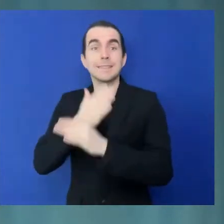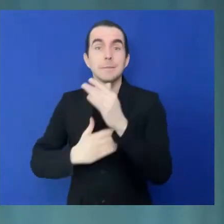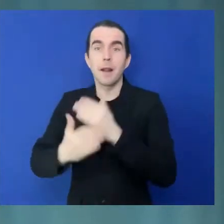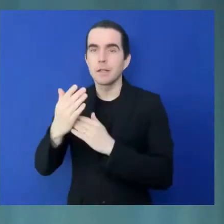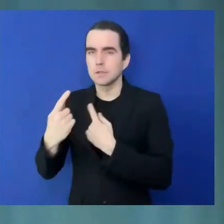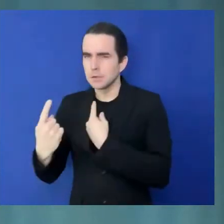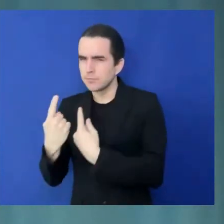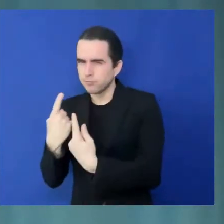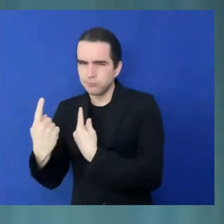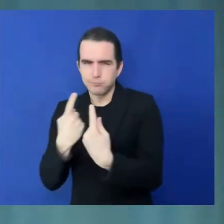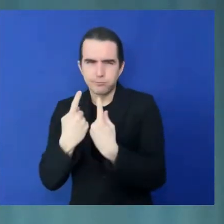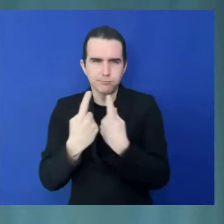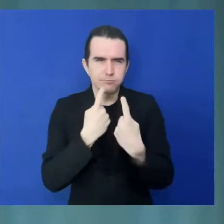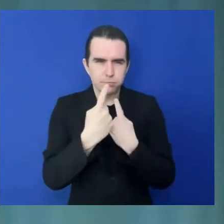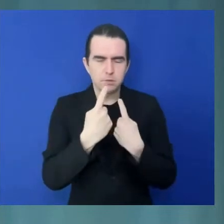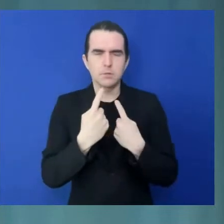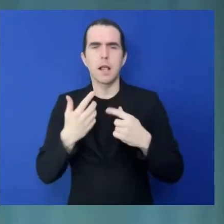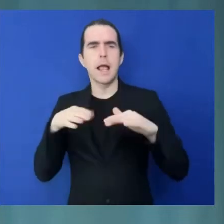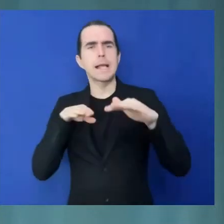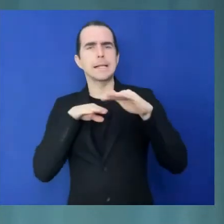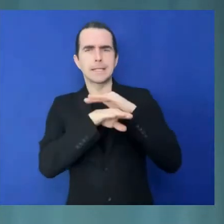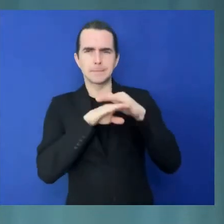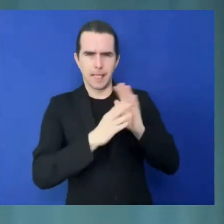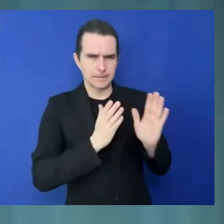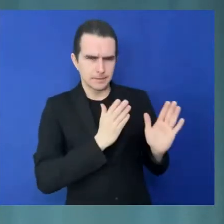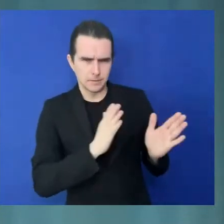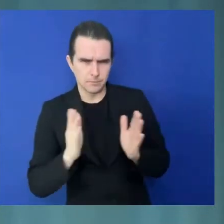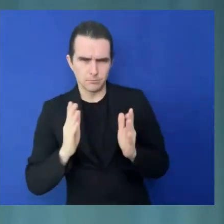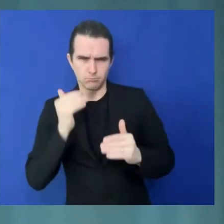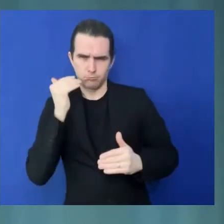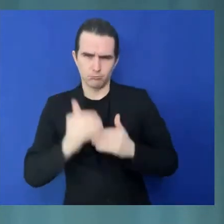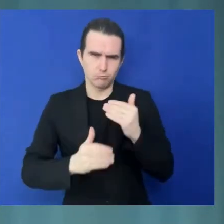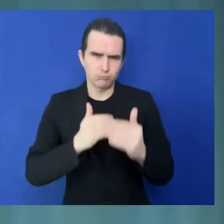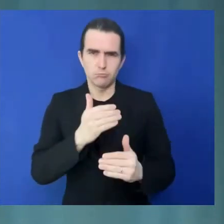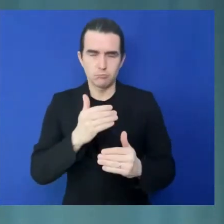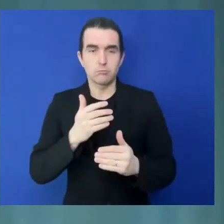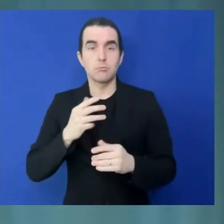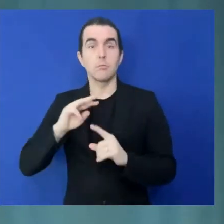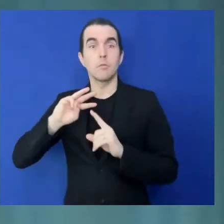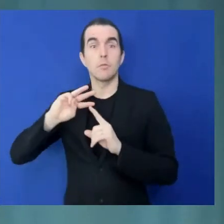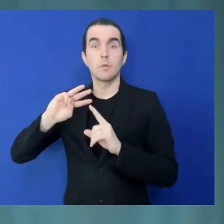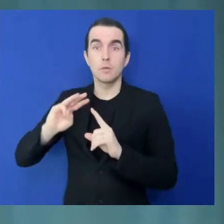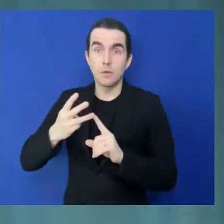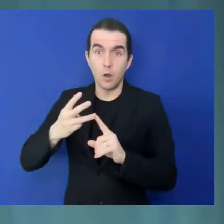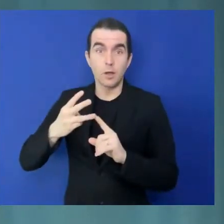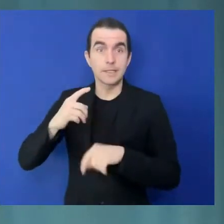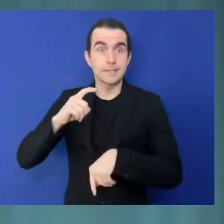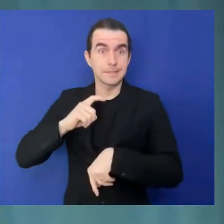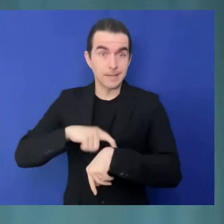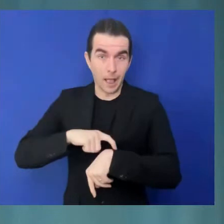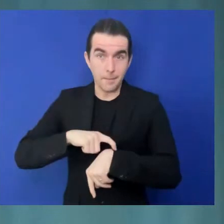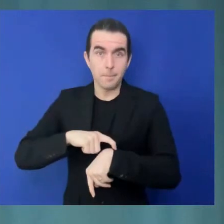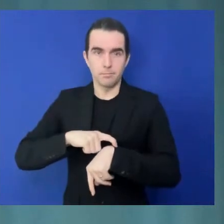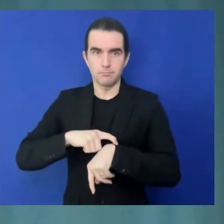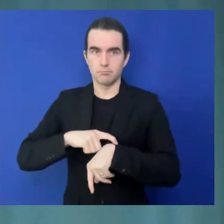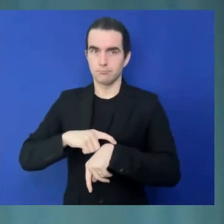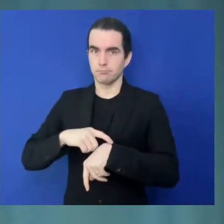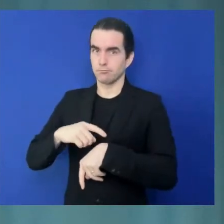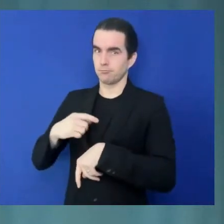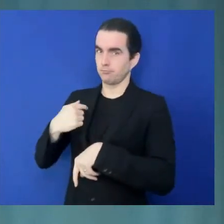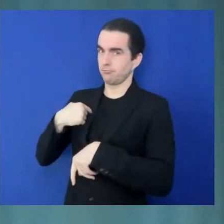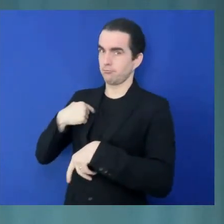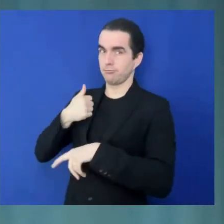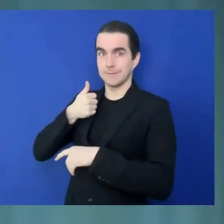of Parliament with the President of the National Council, Mr. Wolfgang Sobotka, where